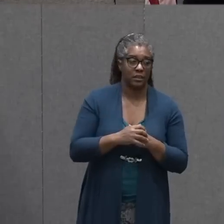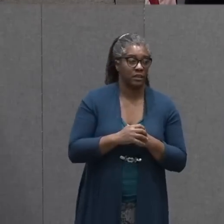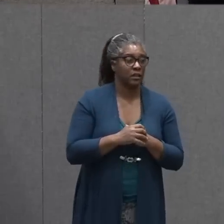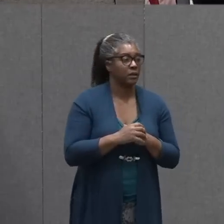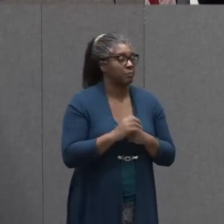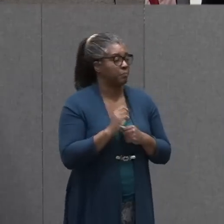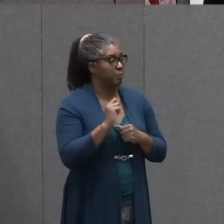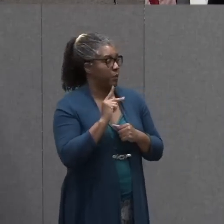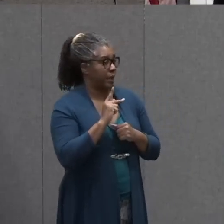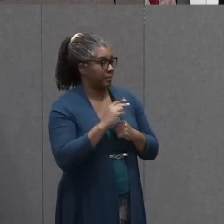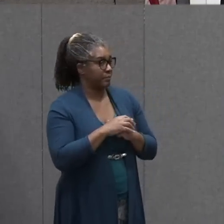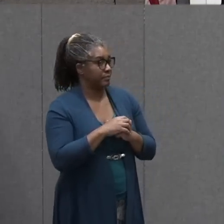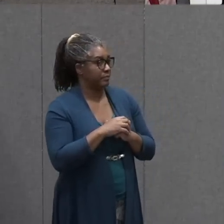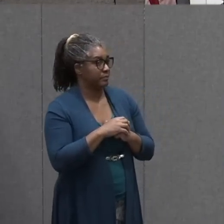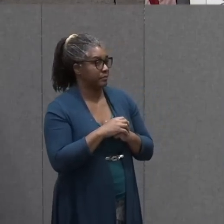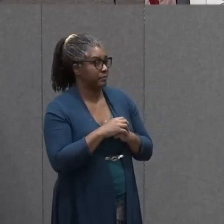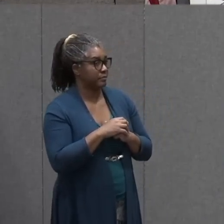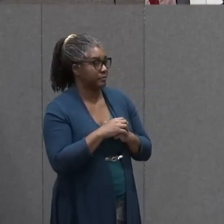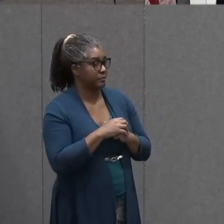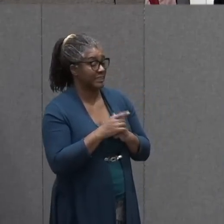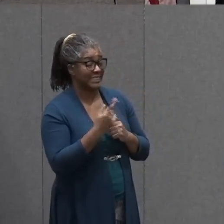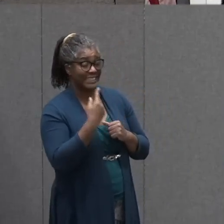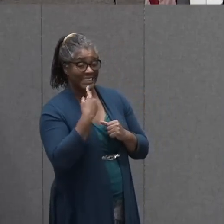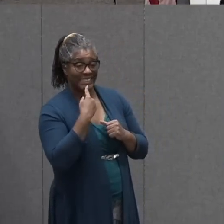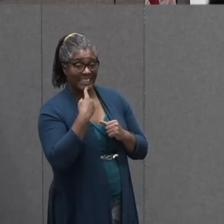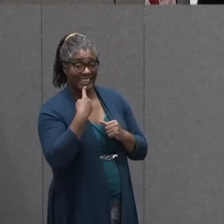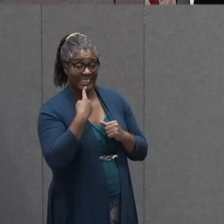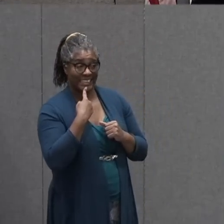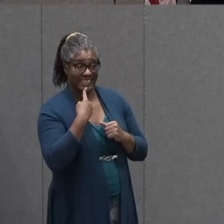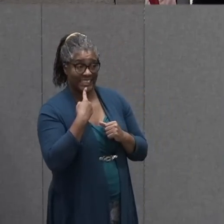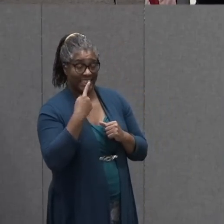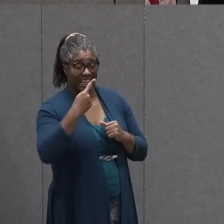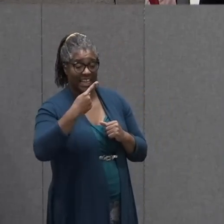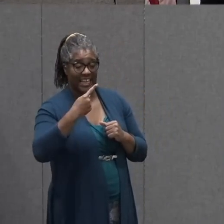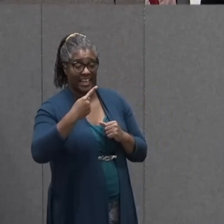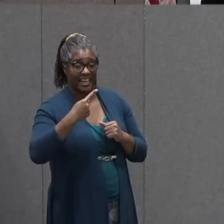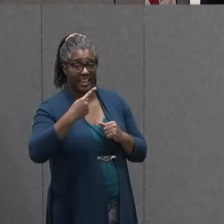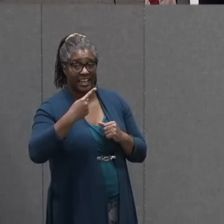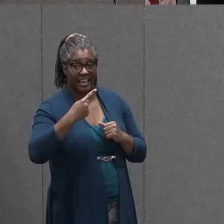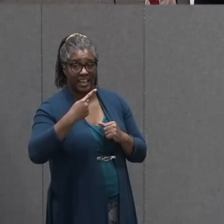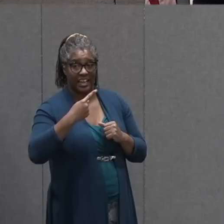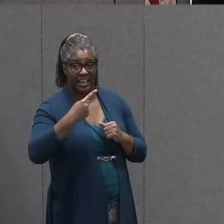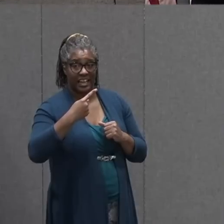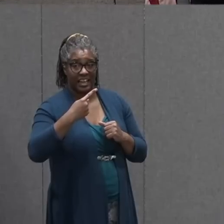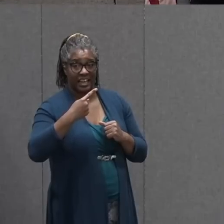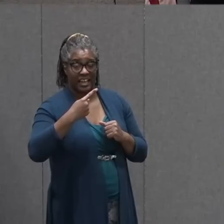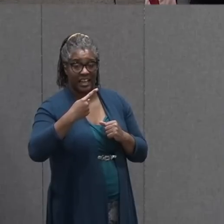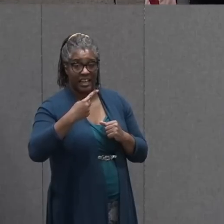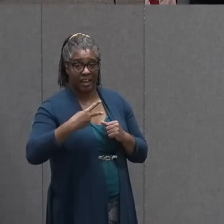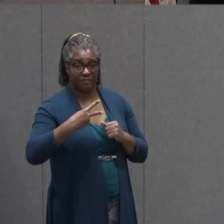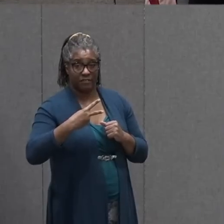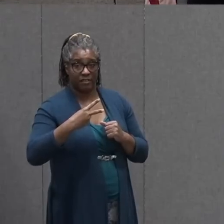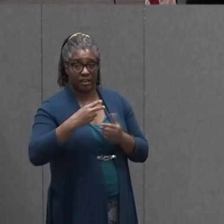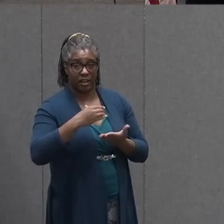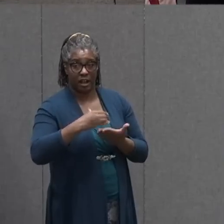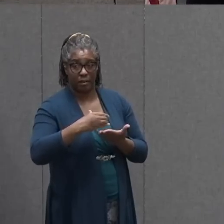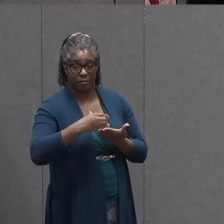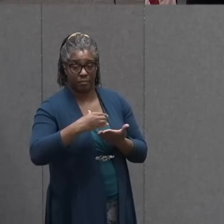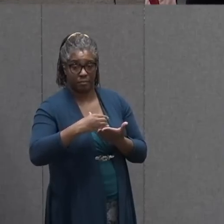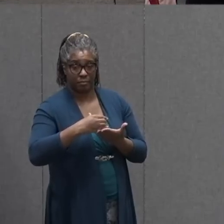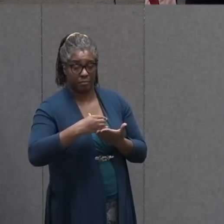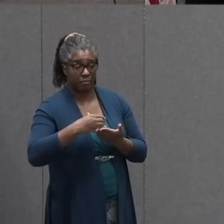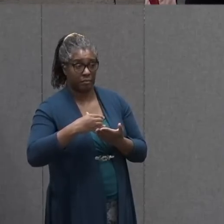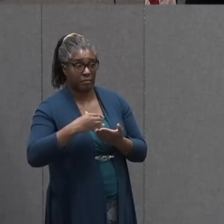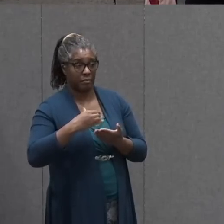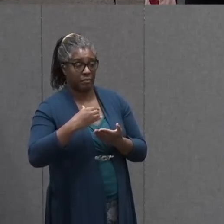So peanut butter, it calls for 1/2 cup of peanut butter. 1/2 cup of peanut butter. And if you